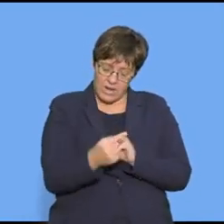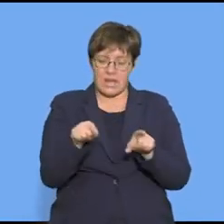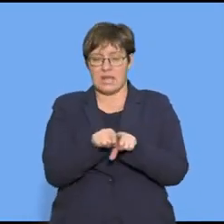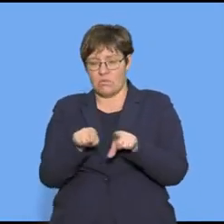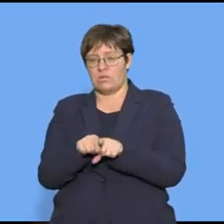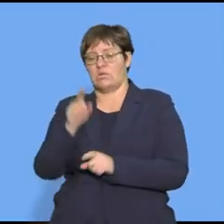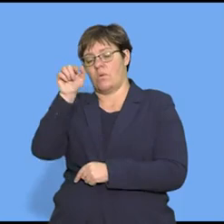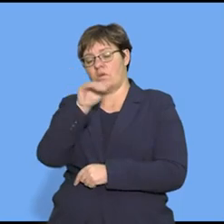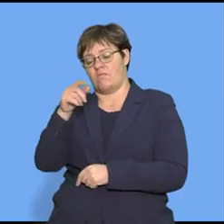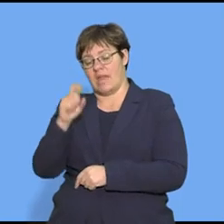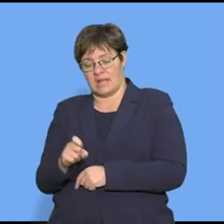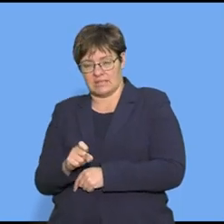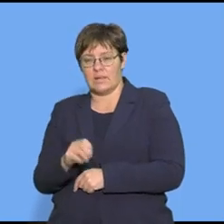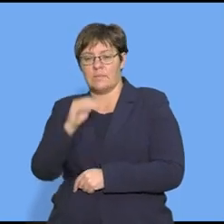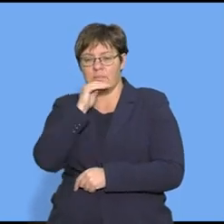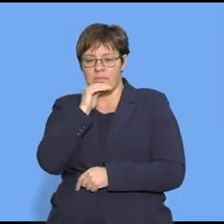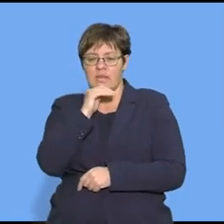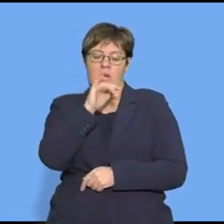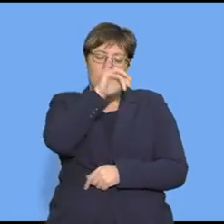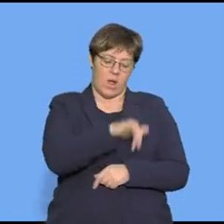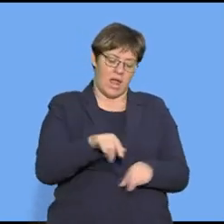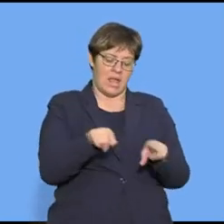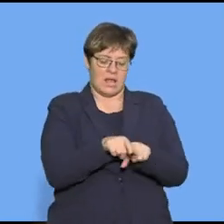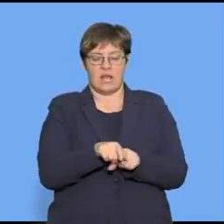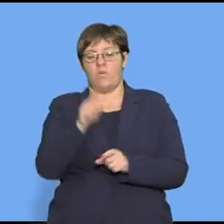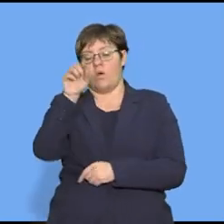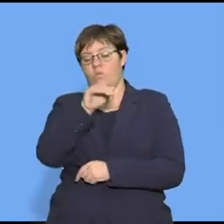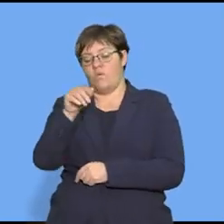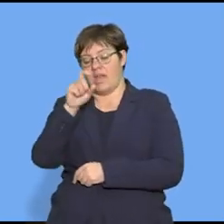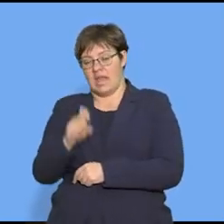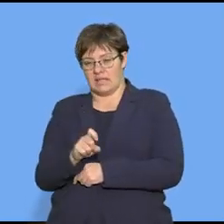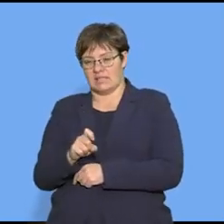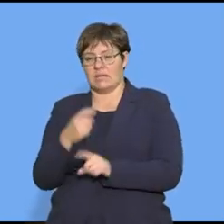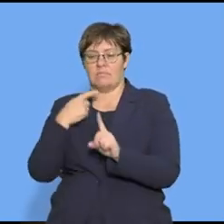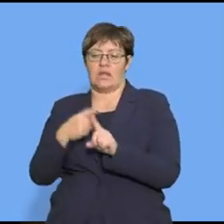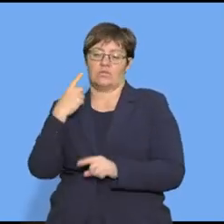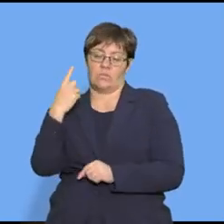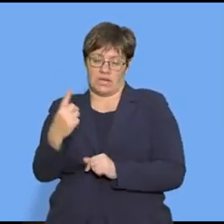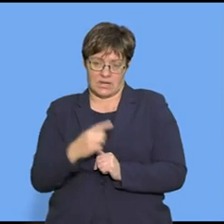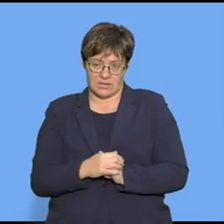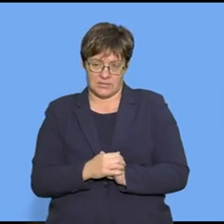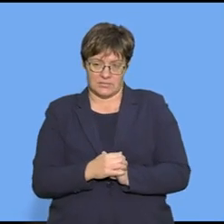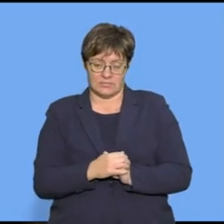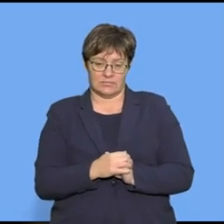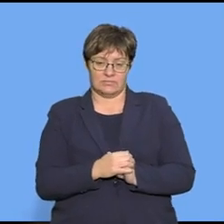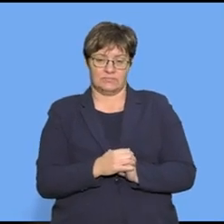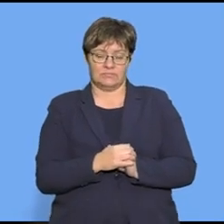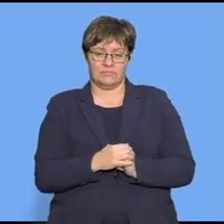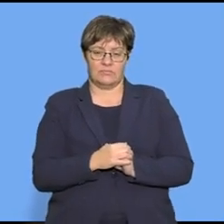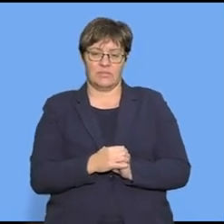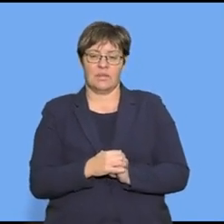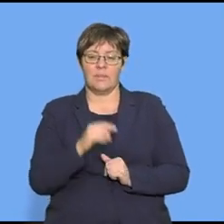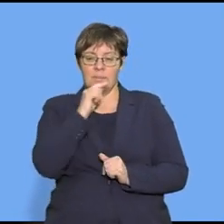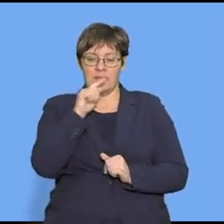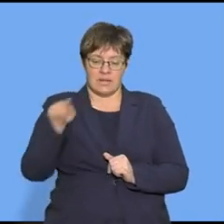and then y will be equals to 1 over x plus 1, right? So already this will